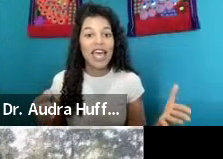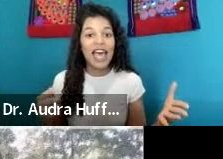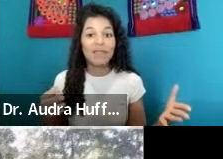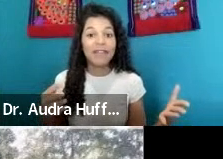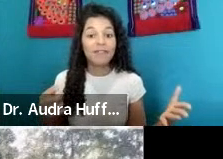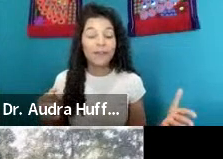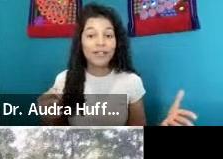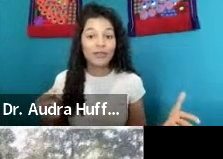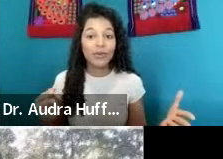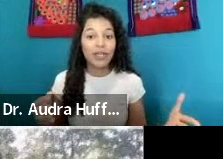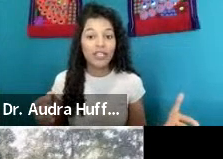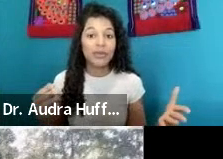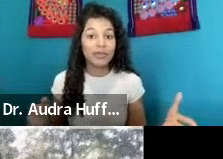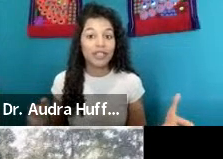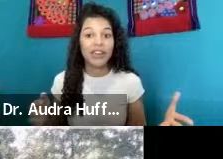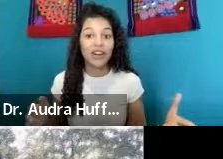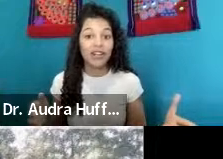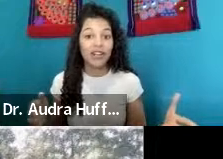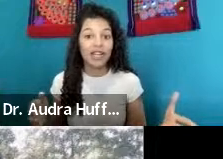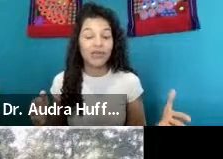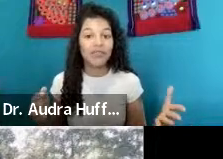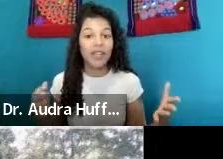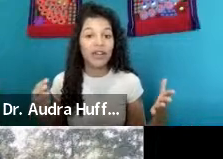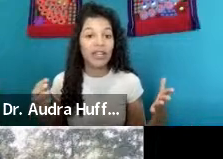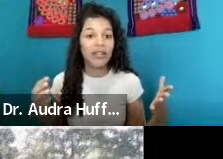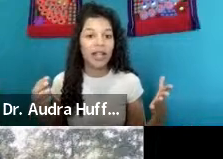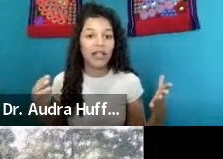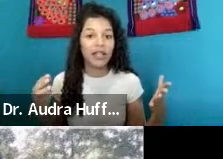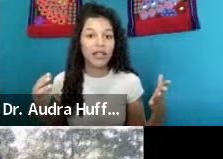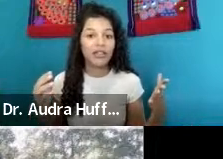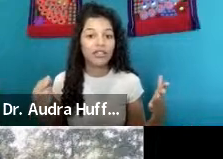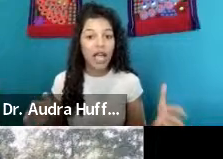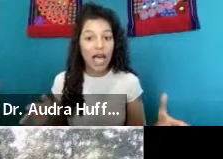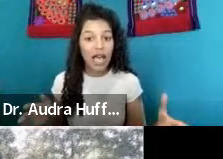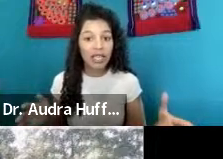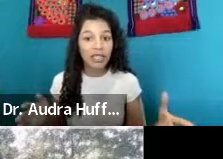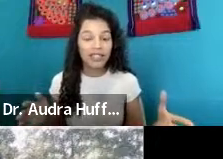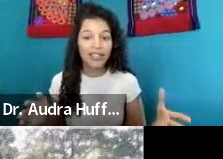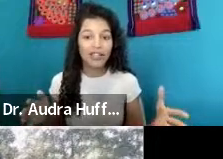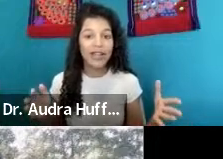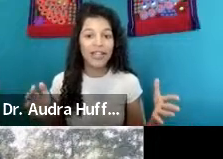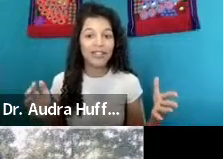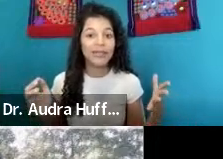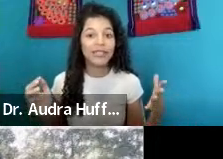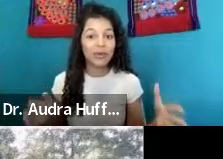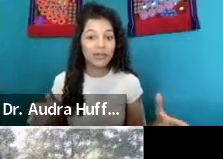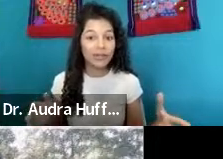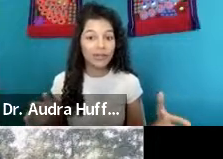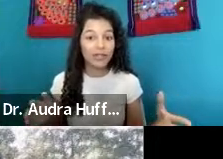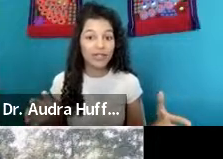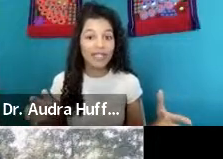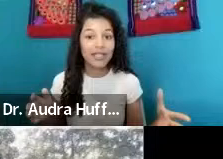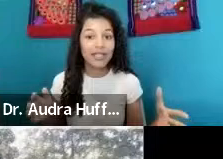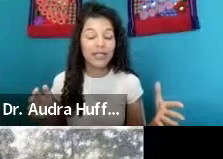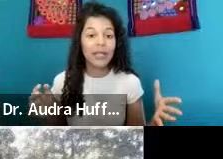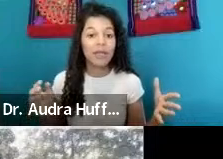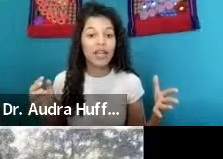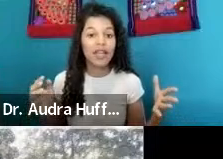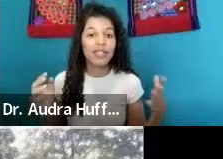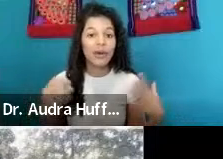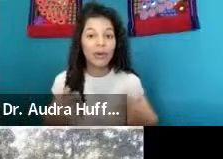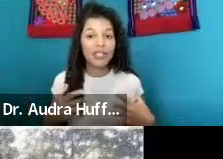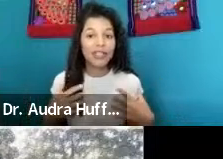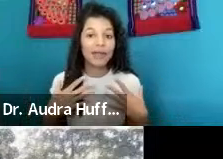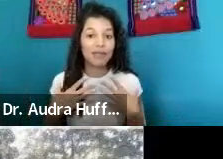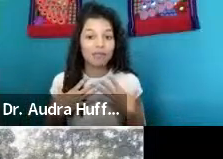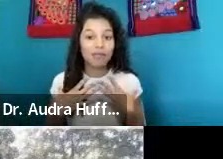me. And my first few weeks were really hard. I was very shy. This also has to do with some cultural differences, but